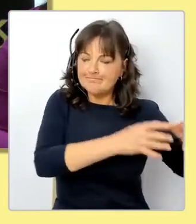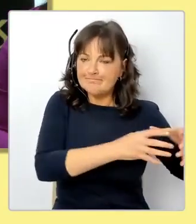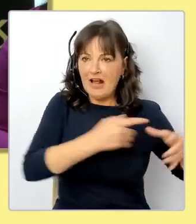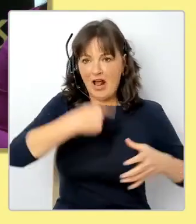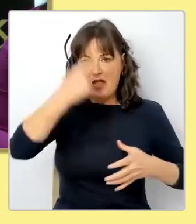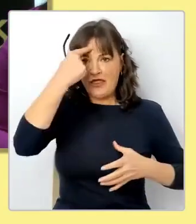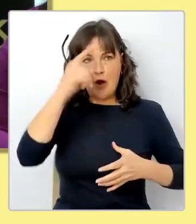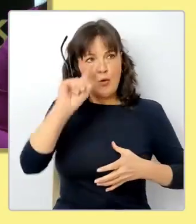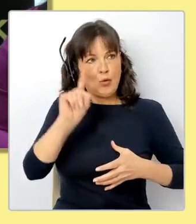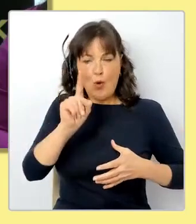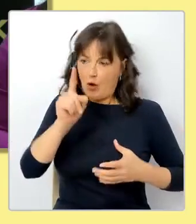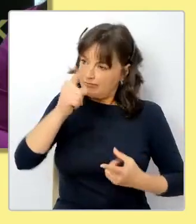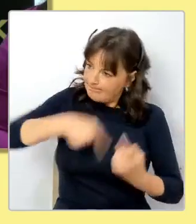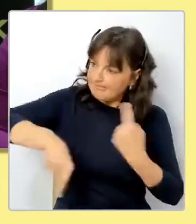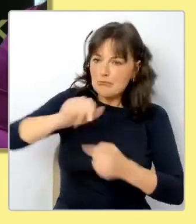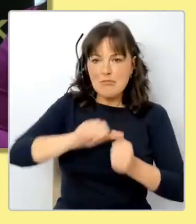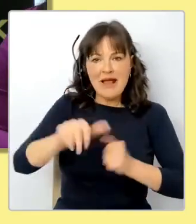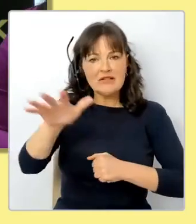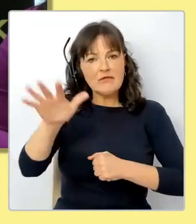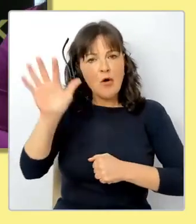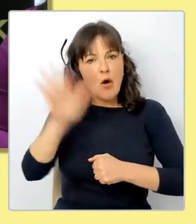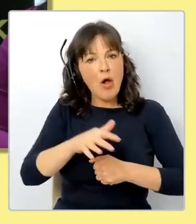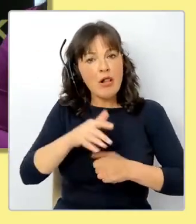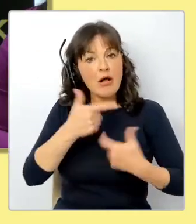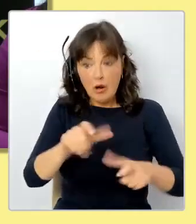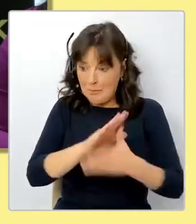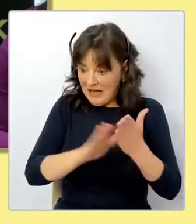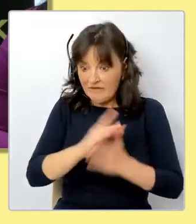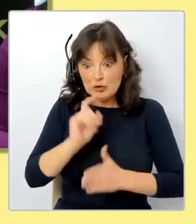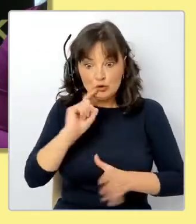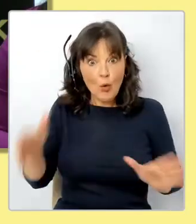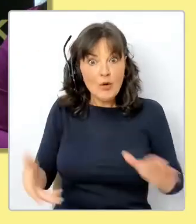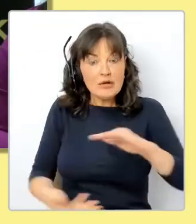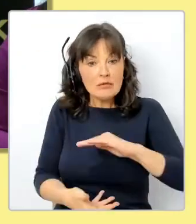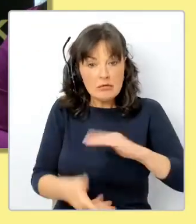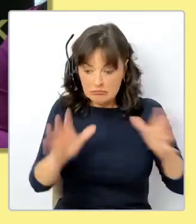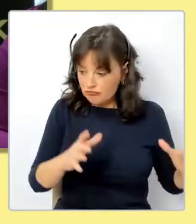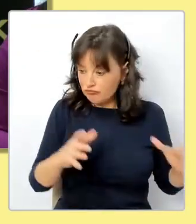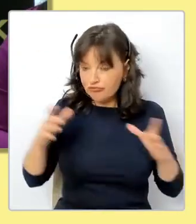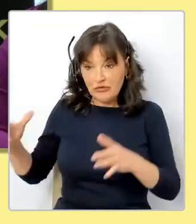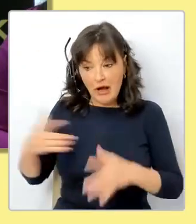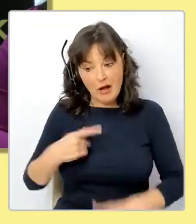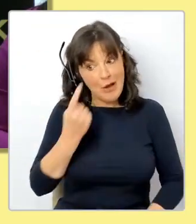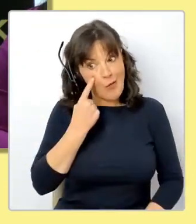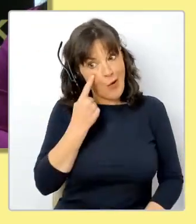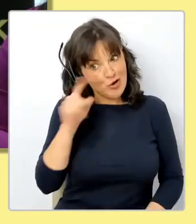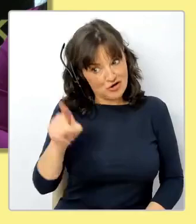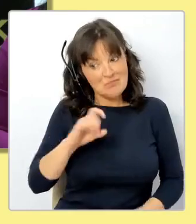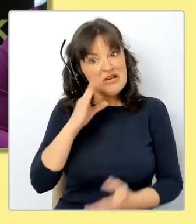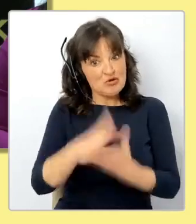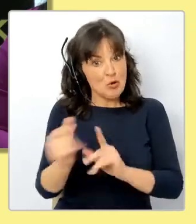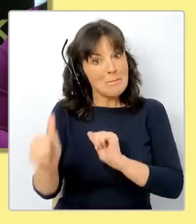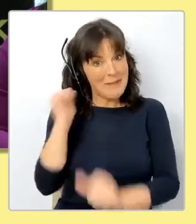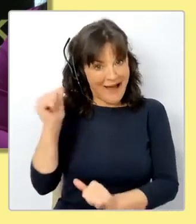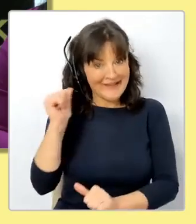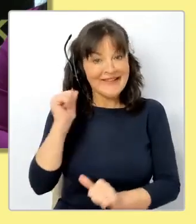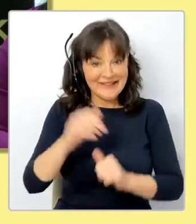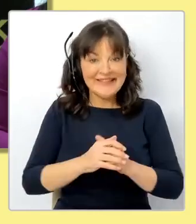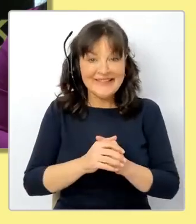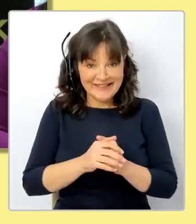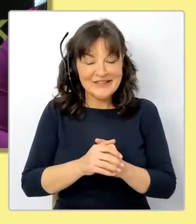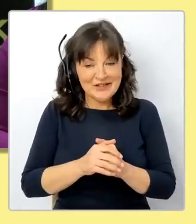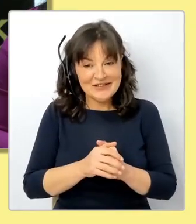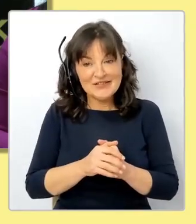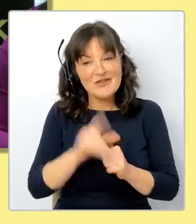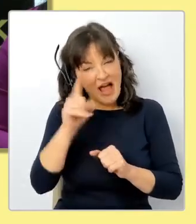and do your duty as First Minister. So, look, if the stone goes down, I'll keep a blooming close eye on it to make sure it comes back up the road as well. So